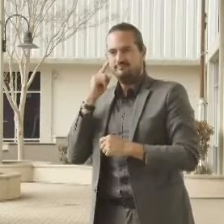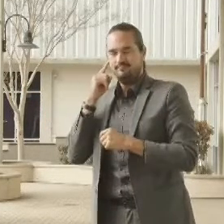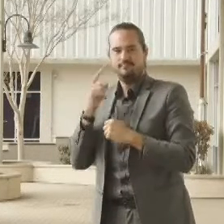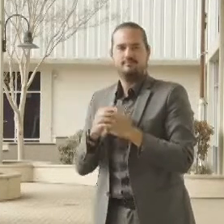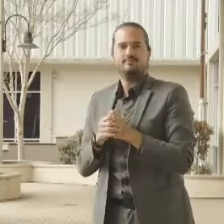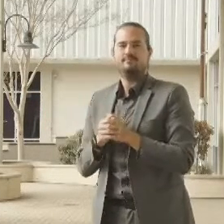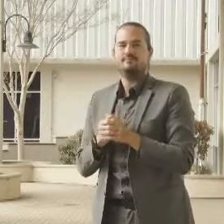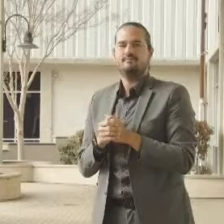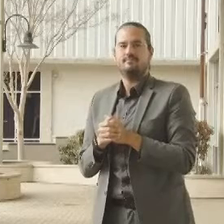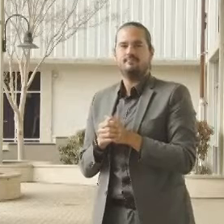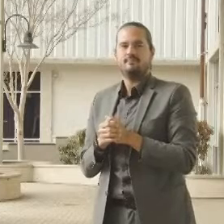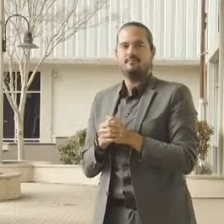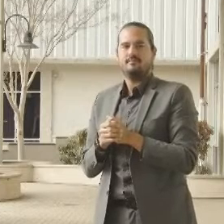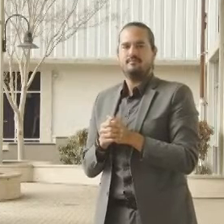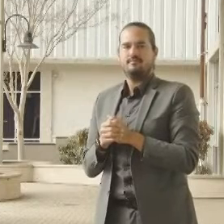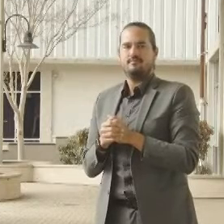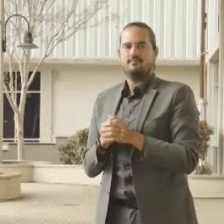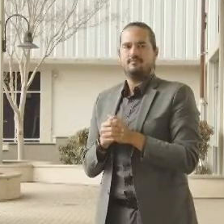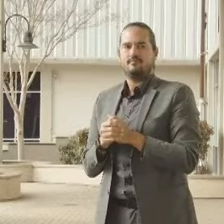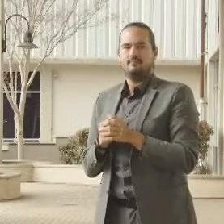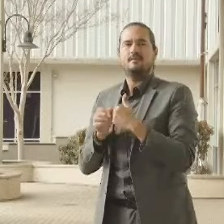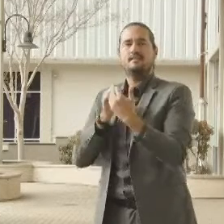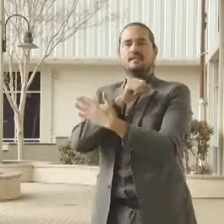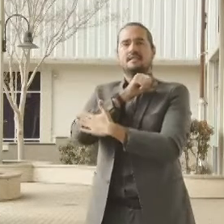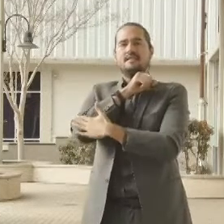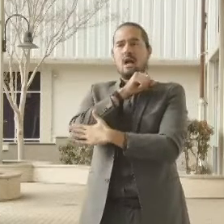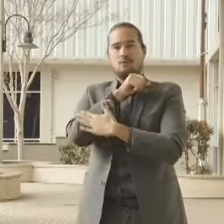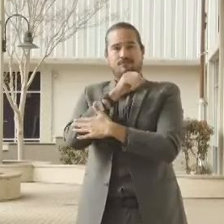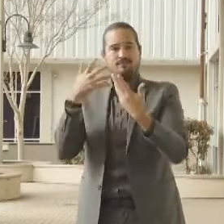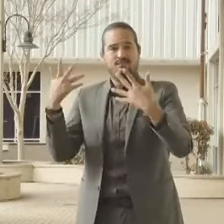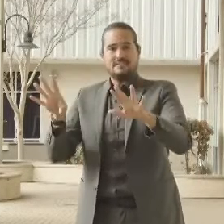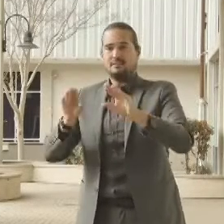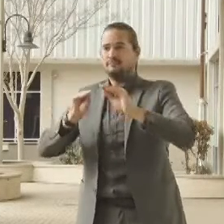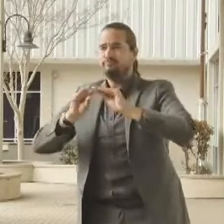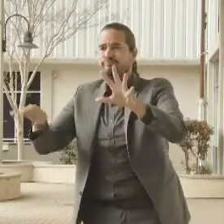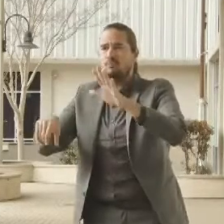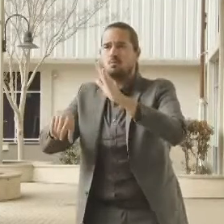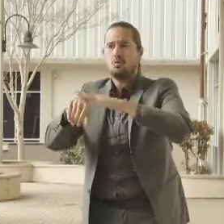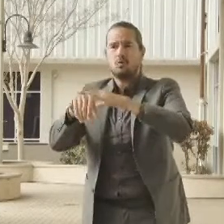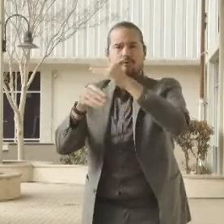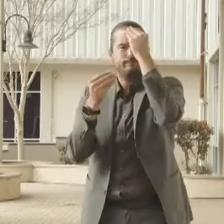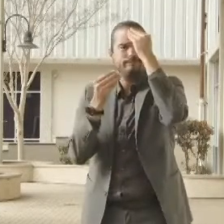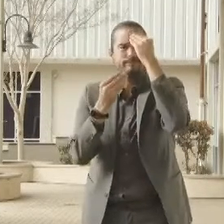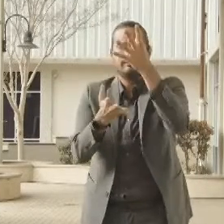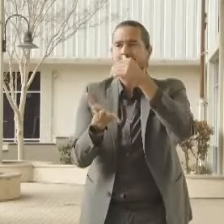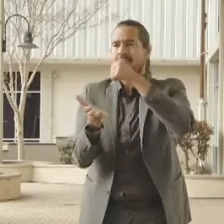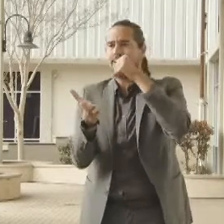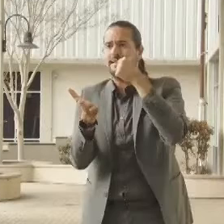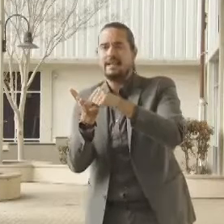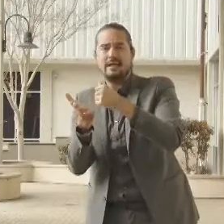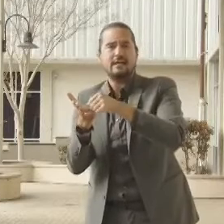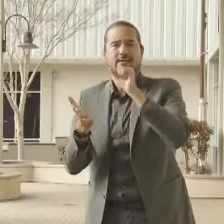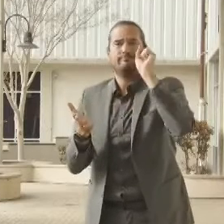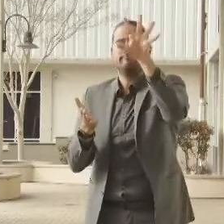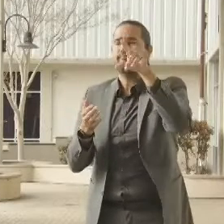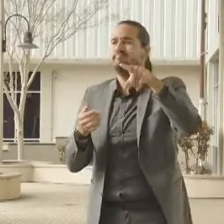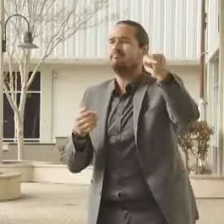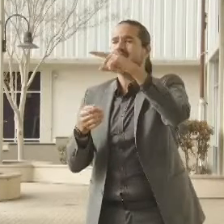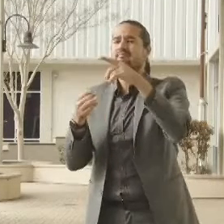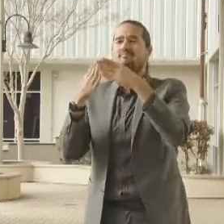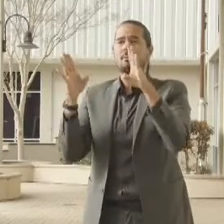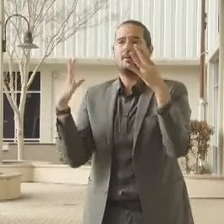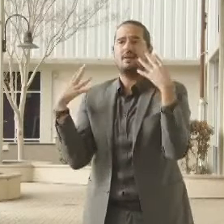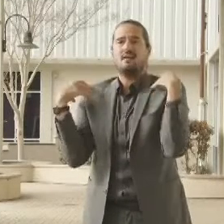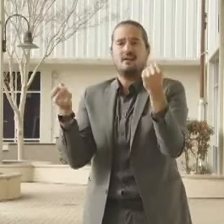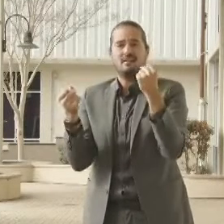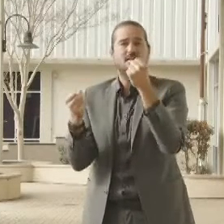to healthcare providers? And if so, who are those healthcare providers? Sure. So the question is, have we sent